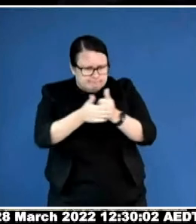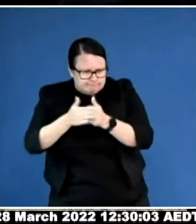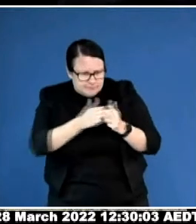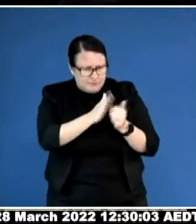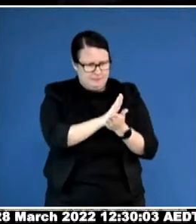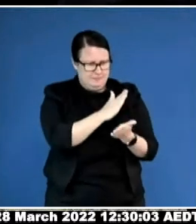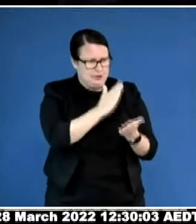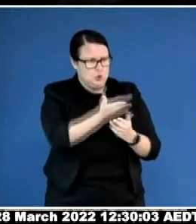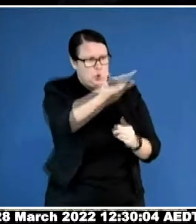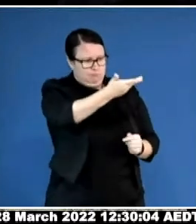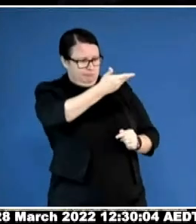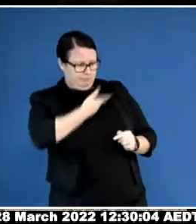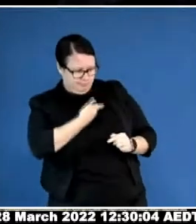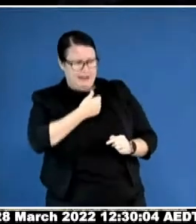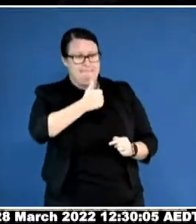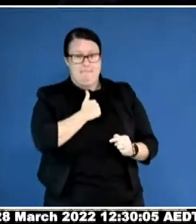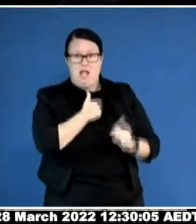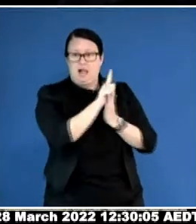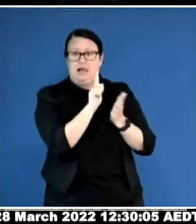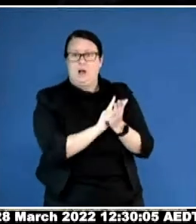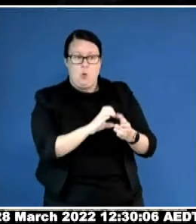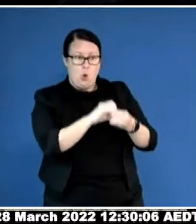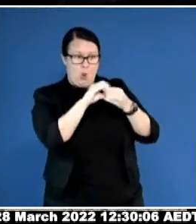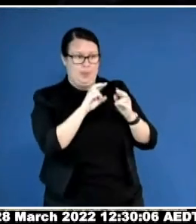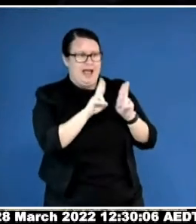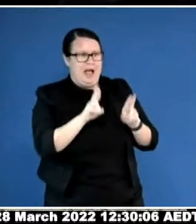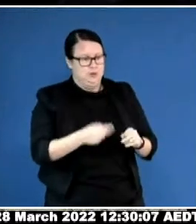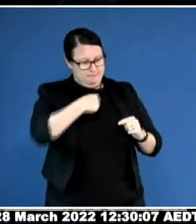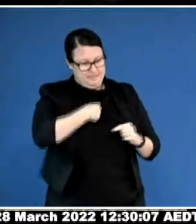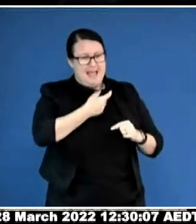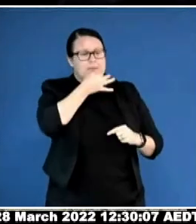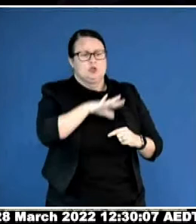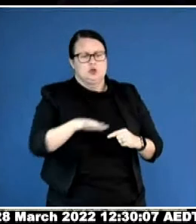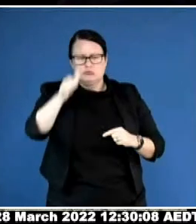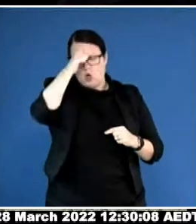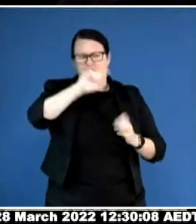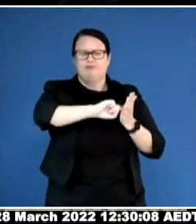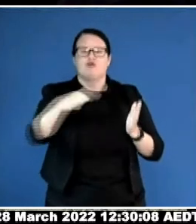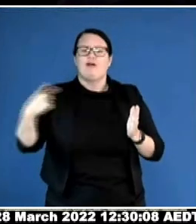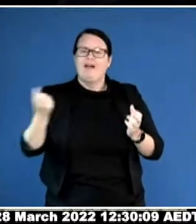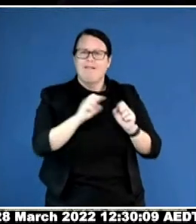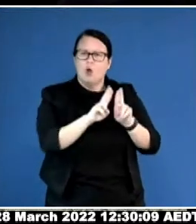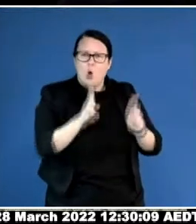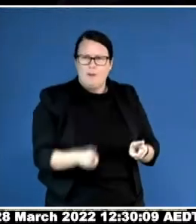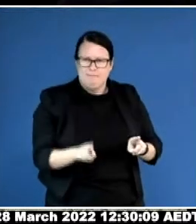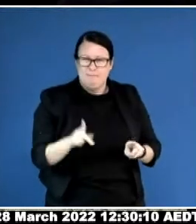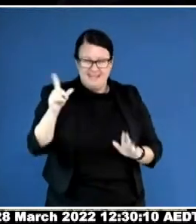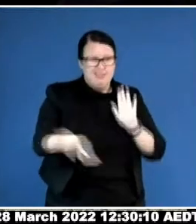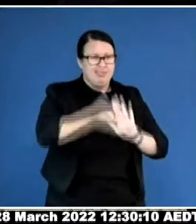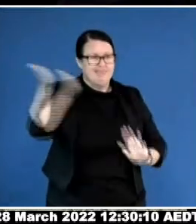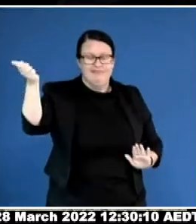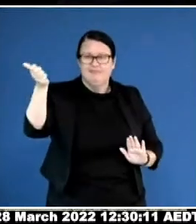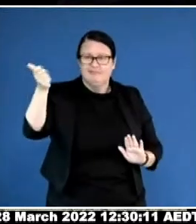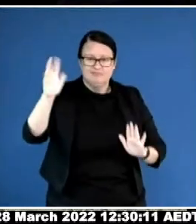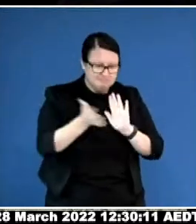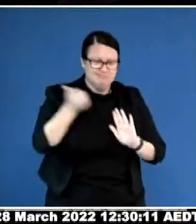to me legally, and that I and myself and my children always had somewhere to live. And he took that away from me in